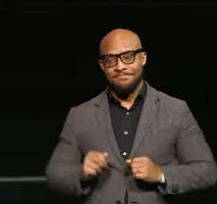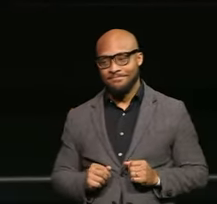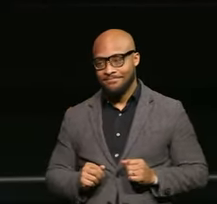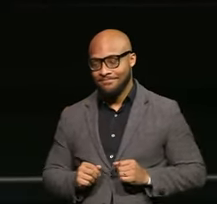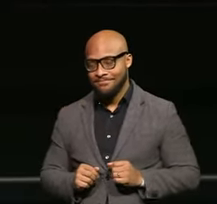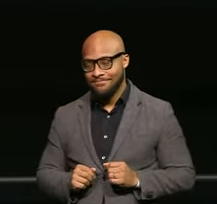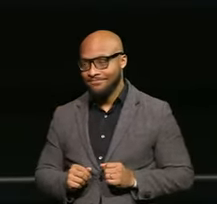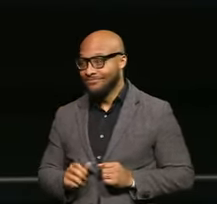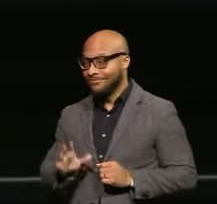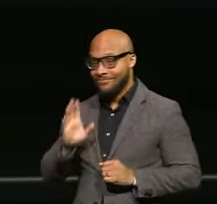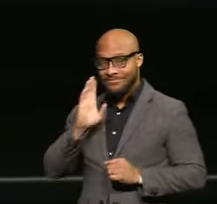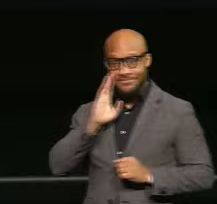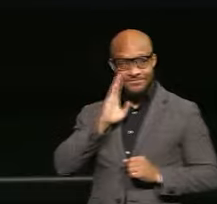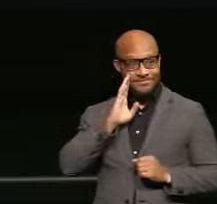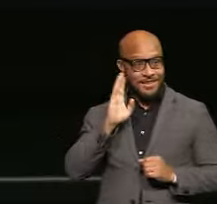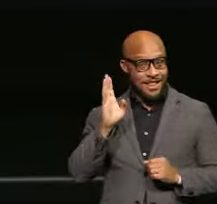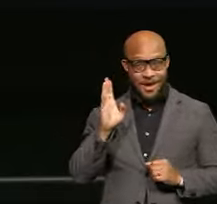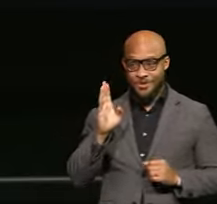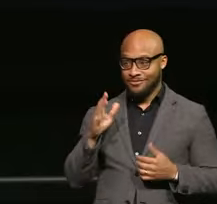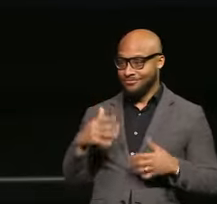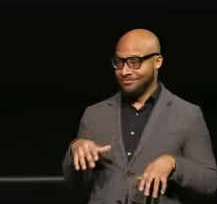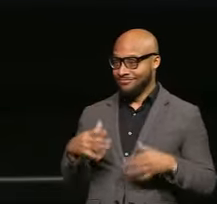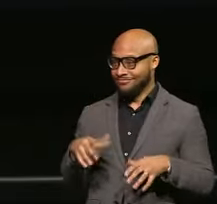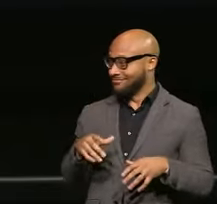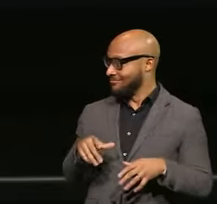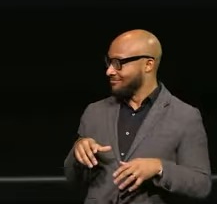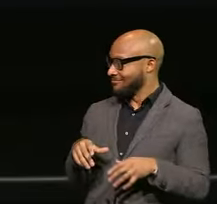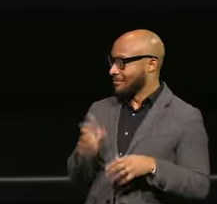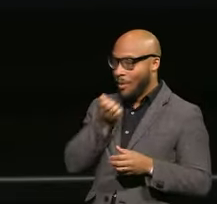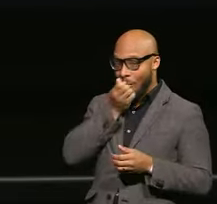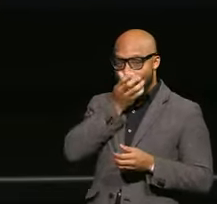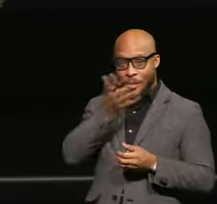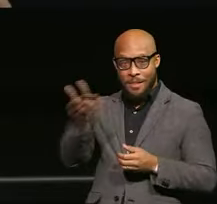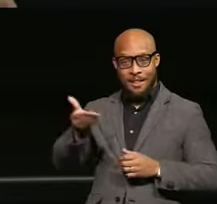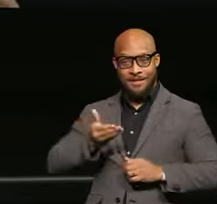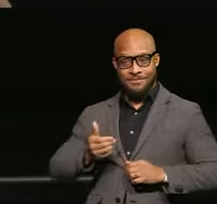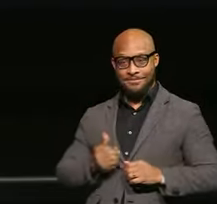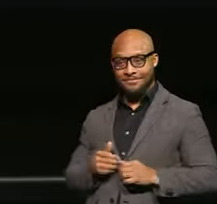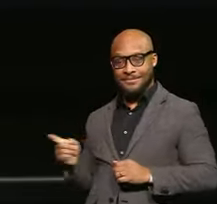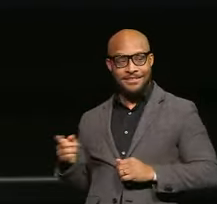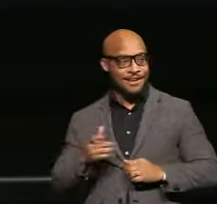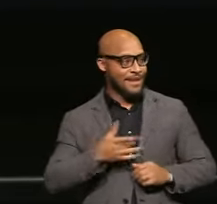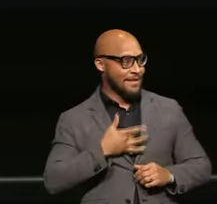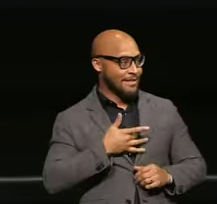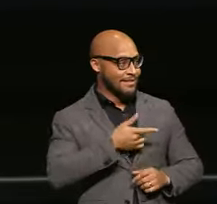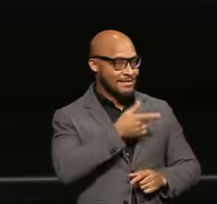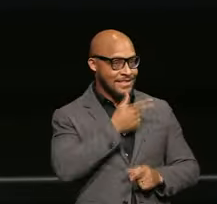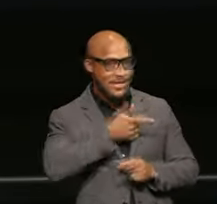Hello, that was a warm Hi. Welcome. I got some sisters in the house.